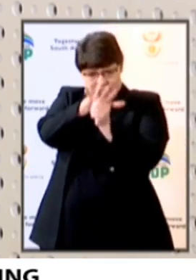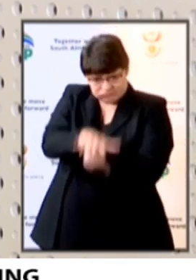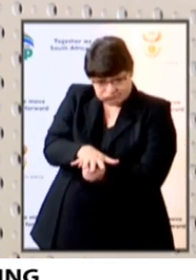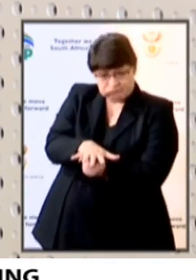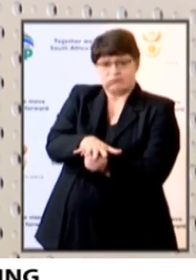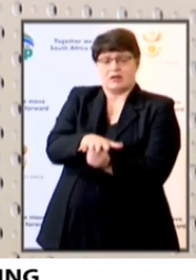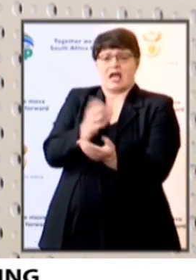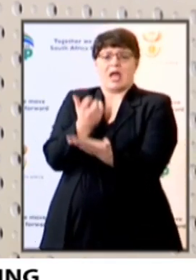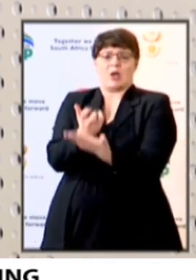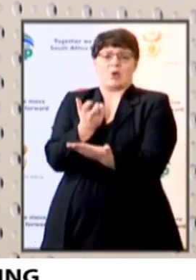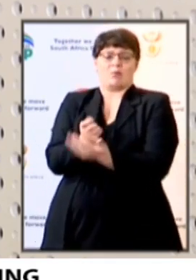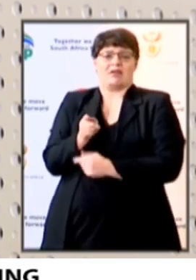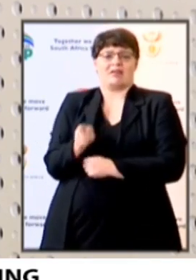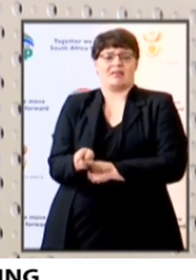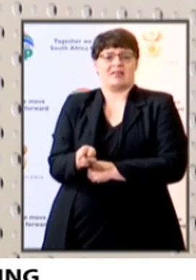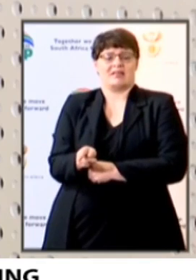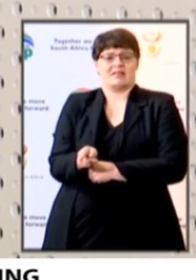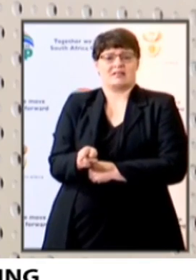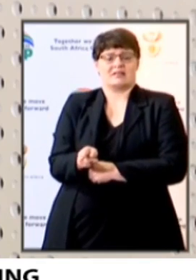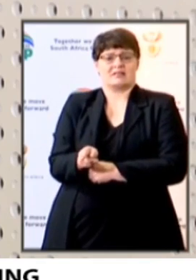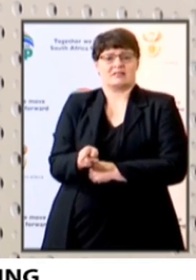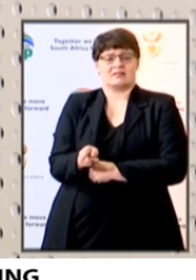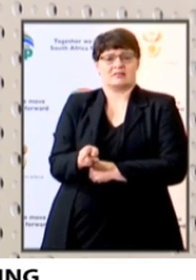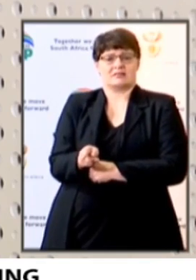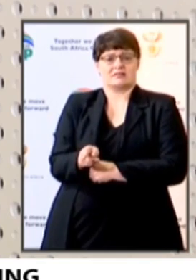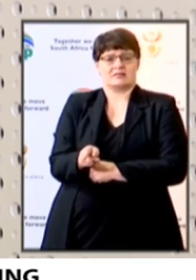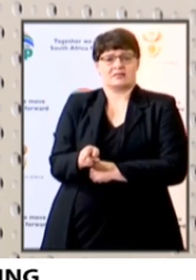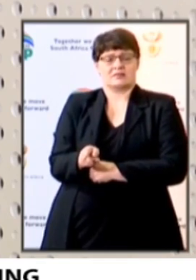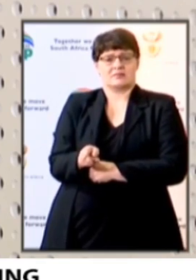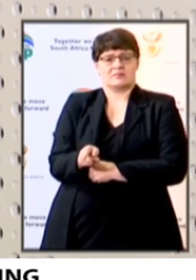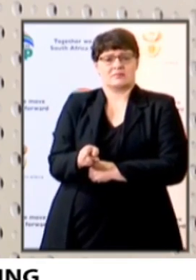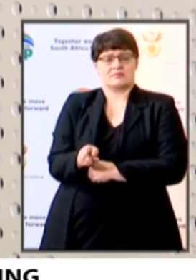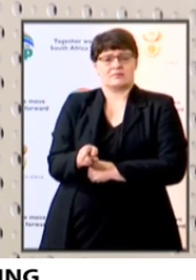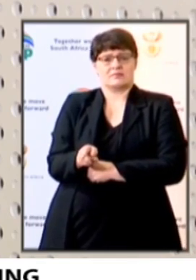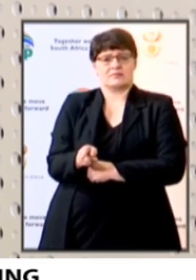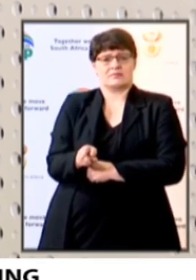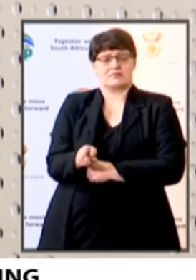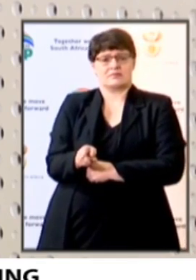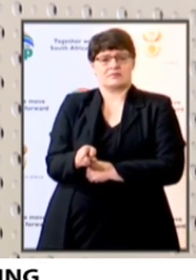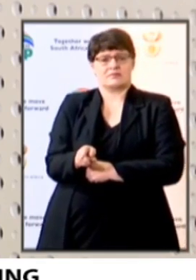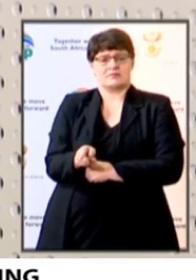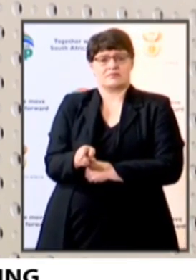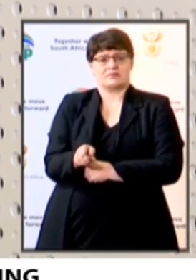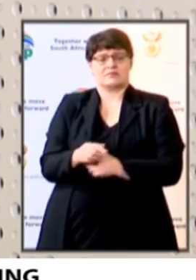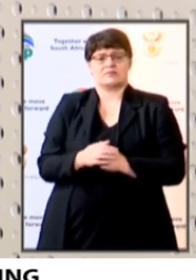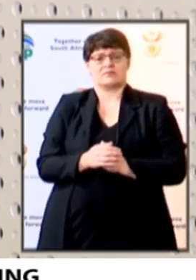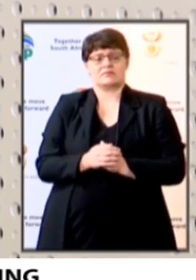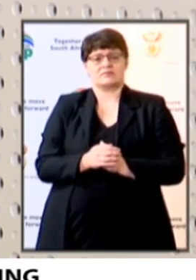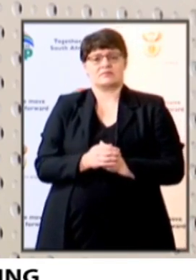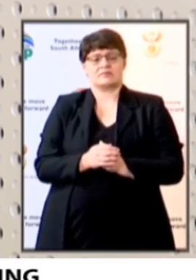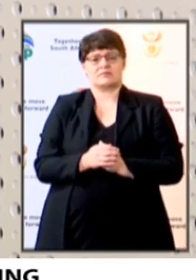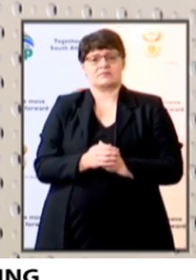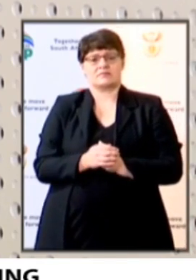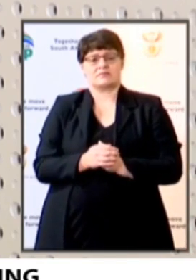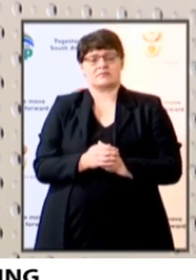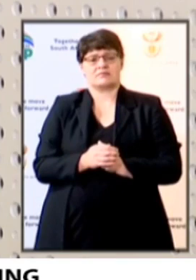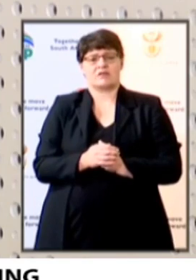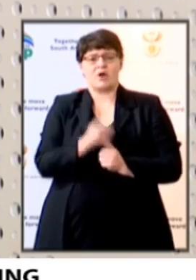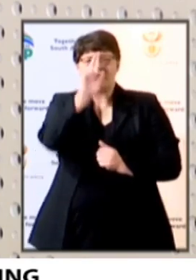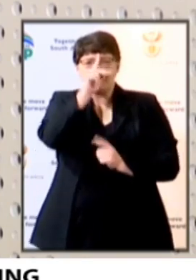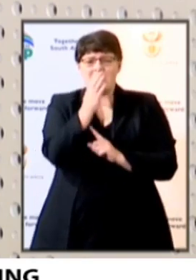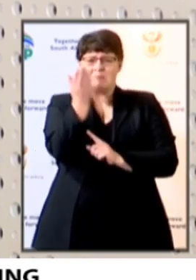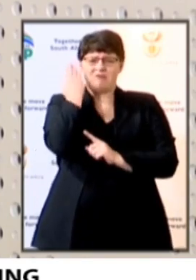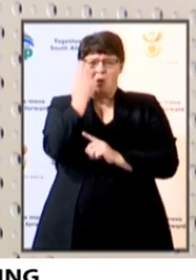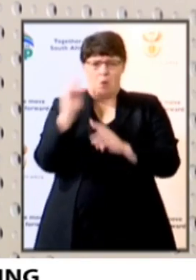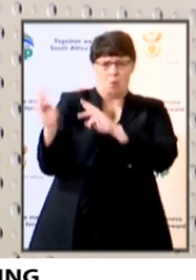economy will be probably more or the same as the Great